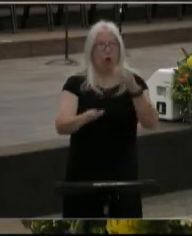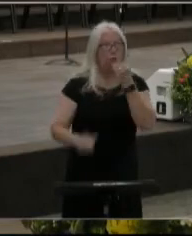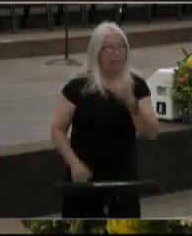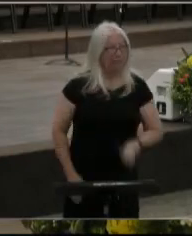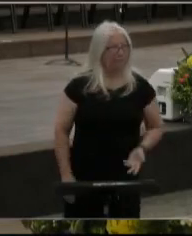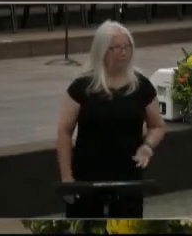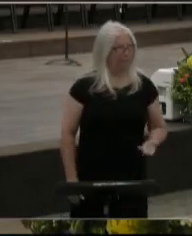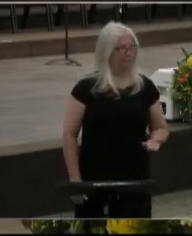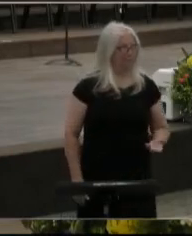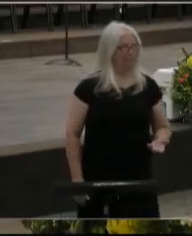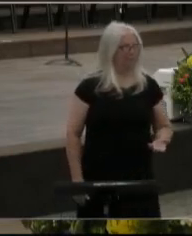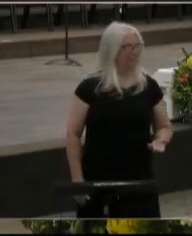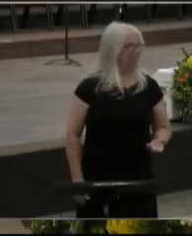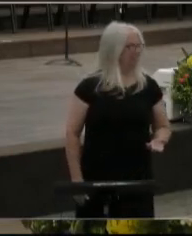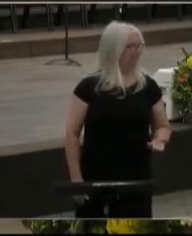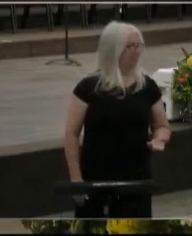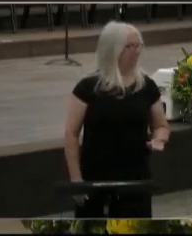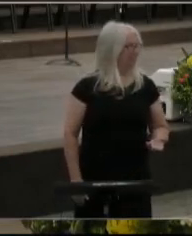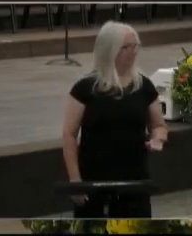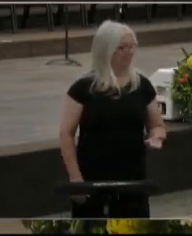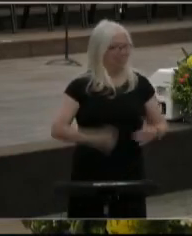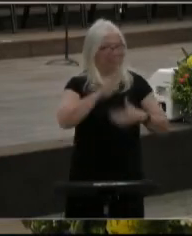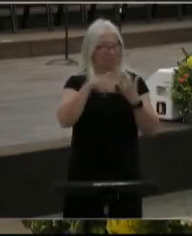you don't eat.